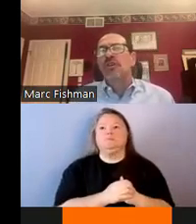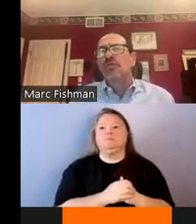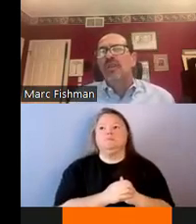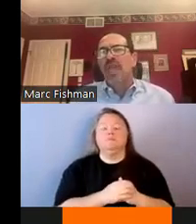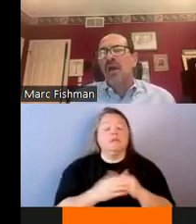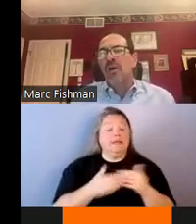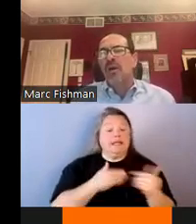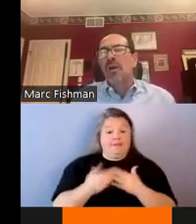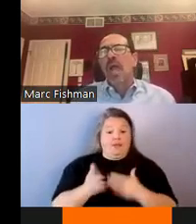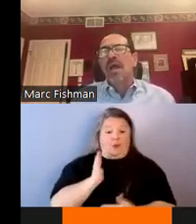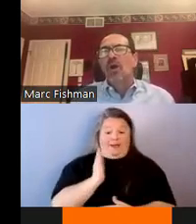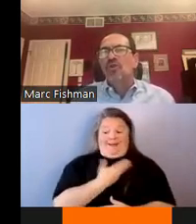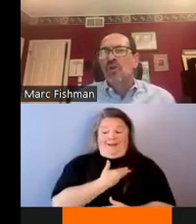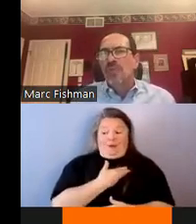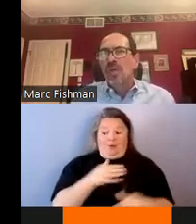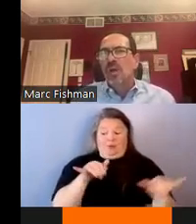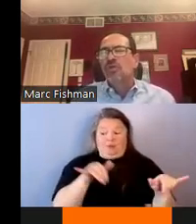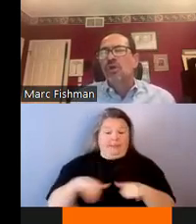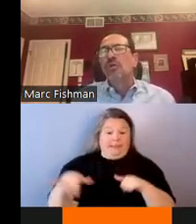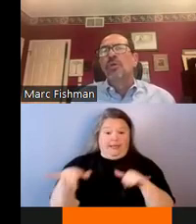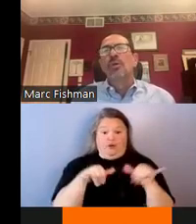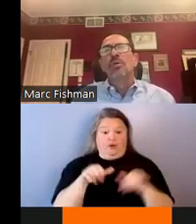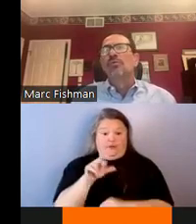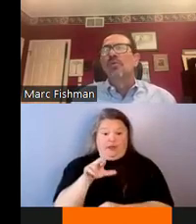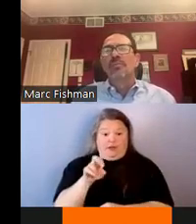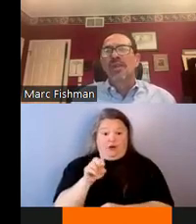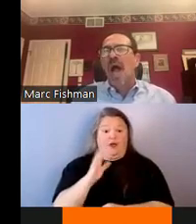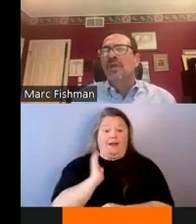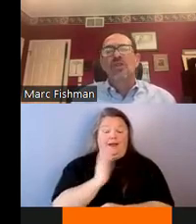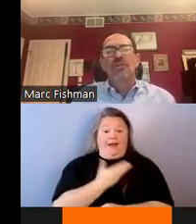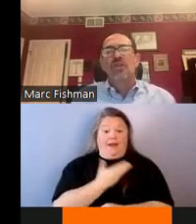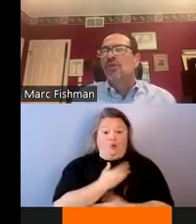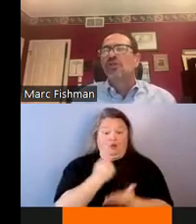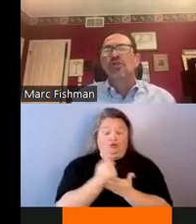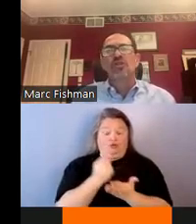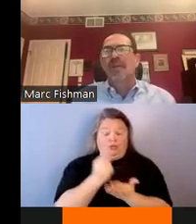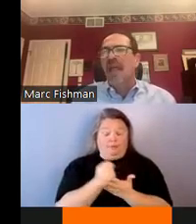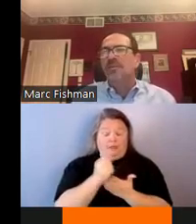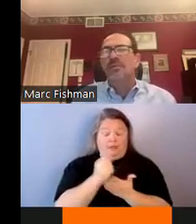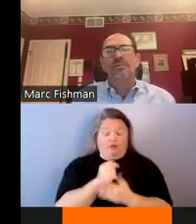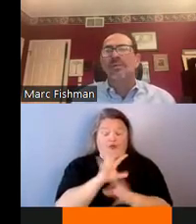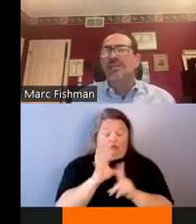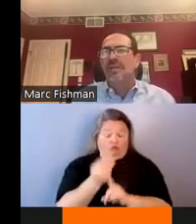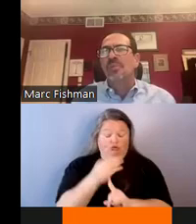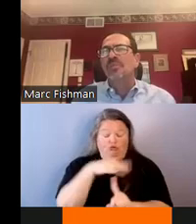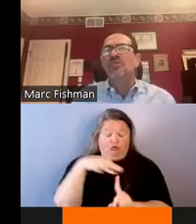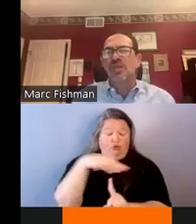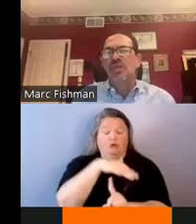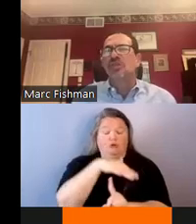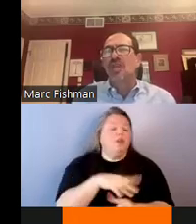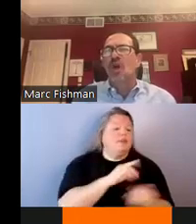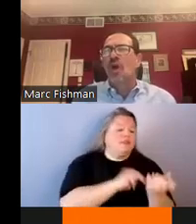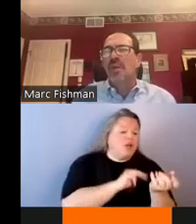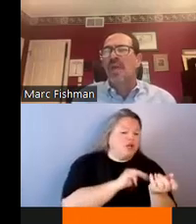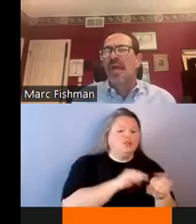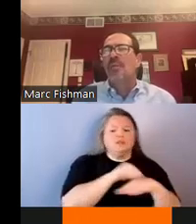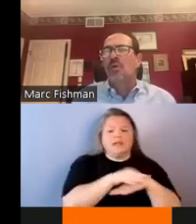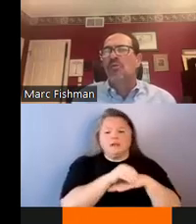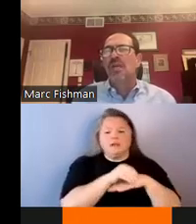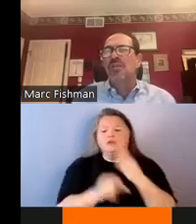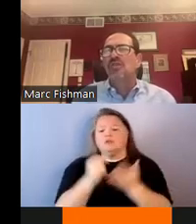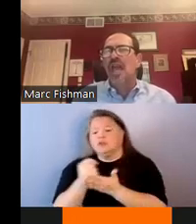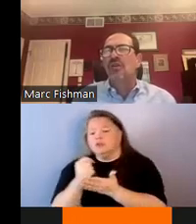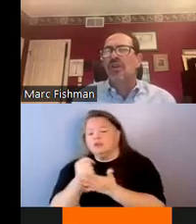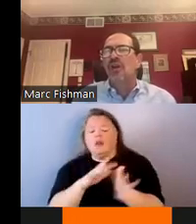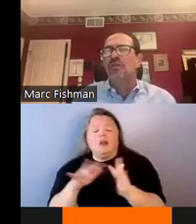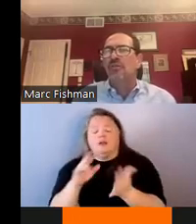our standard of care and our treatment culture, from the docs to the nurses to the counselors to the therapists, is that you ought to be on